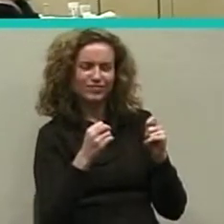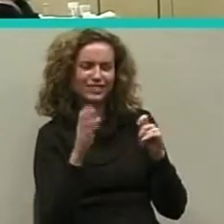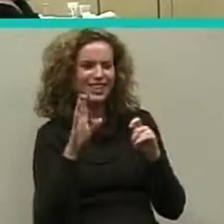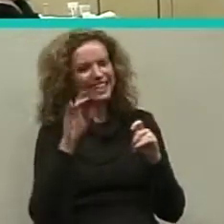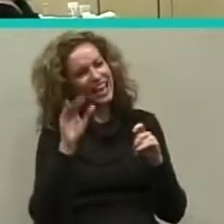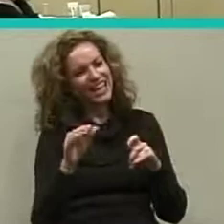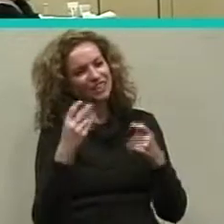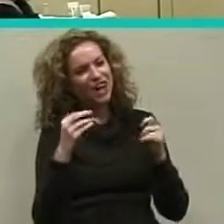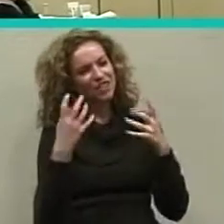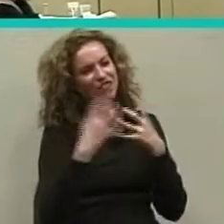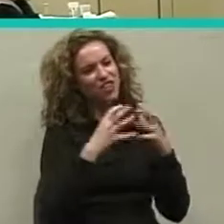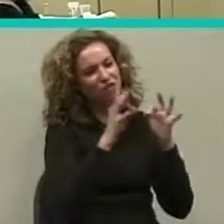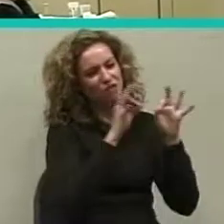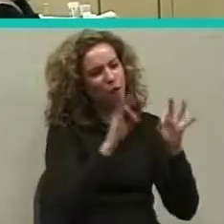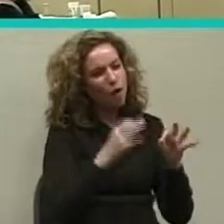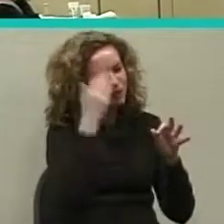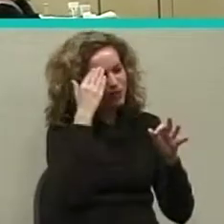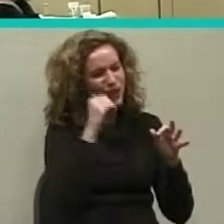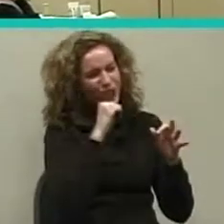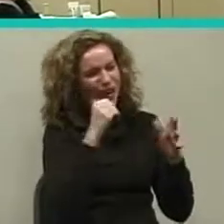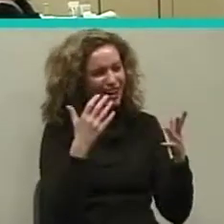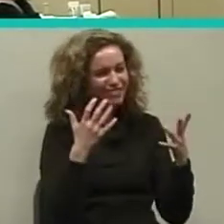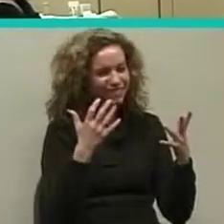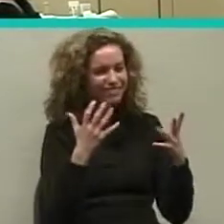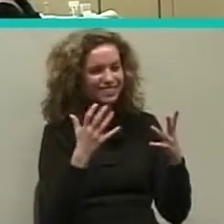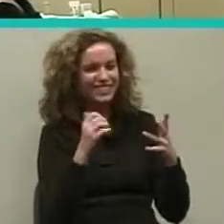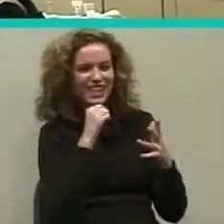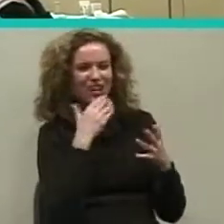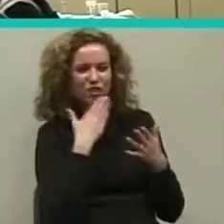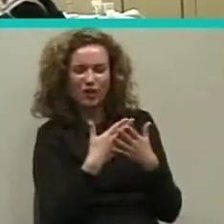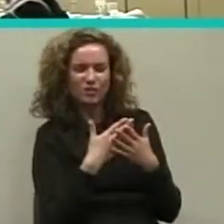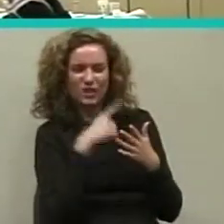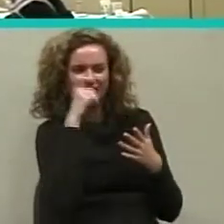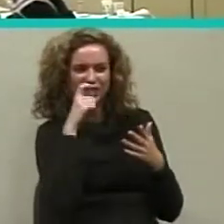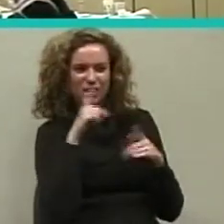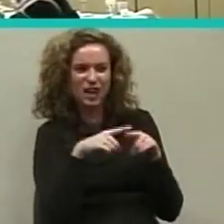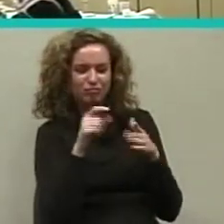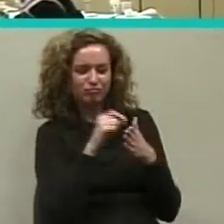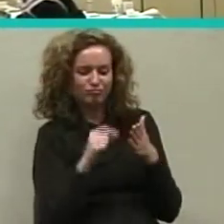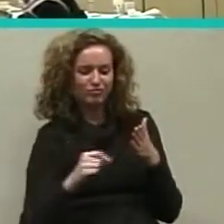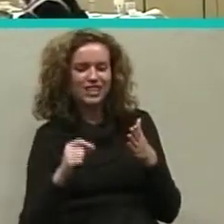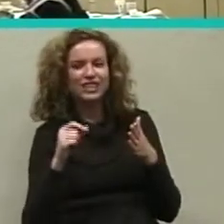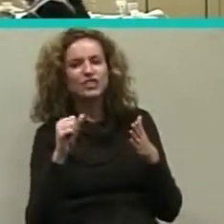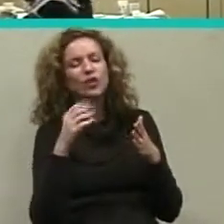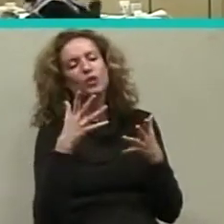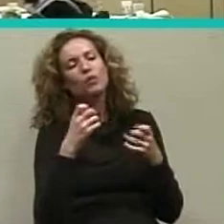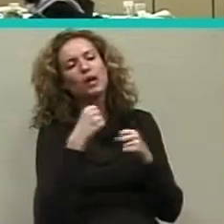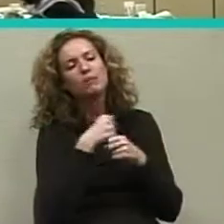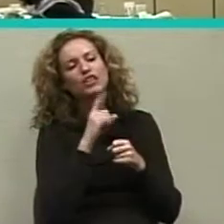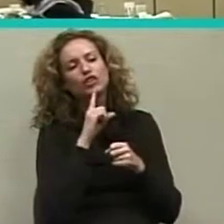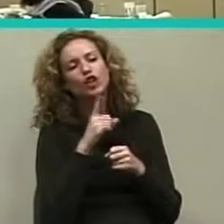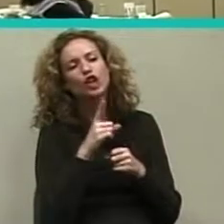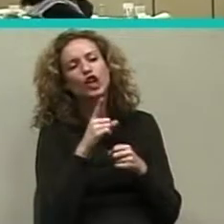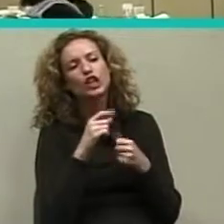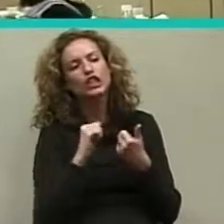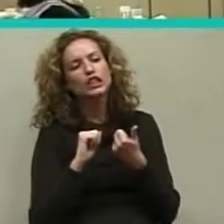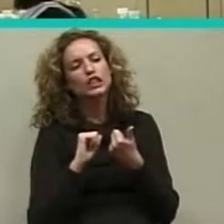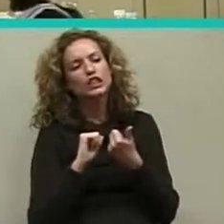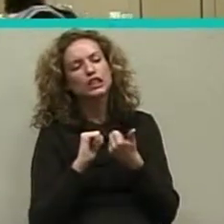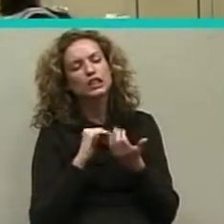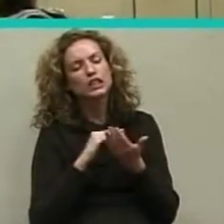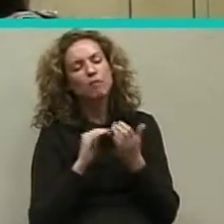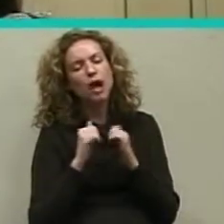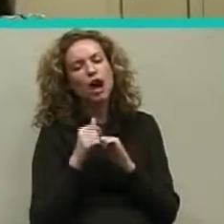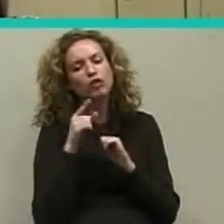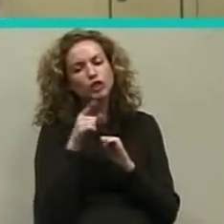need. To look and see what you've got. Basically, what you want to make sure is that somehow you are addressing